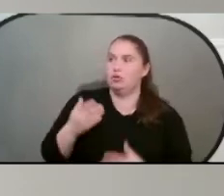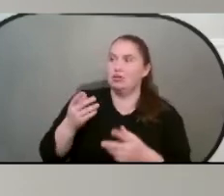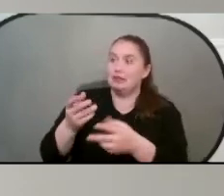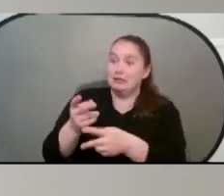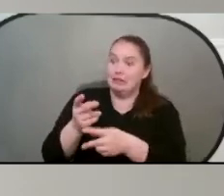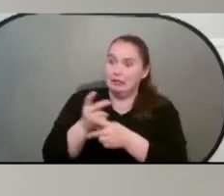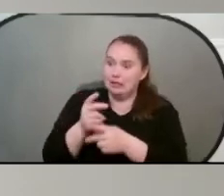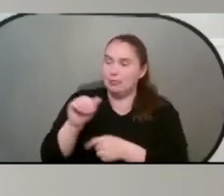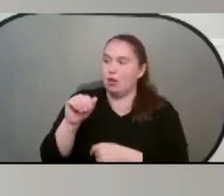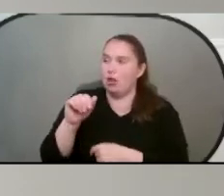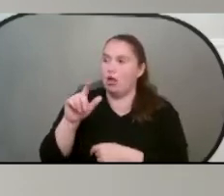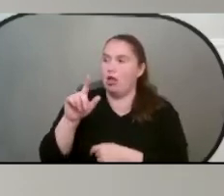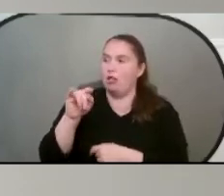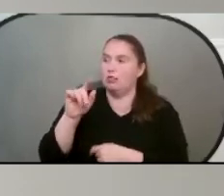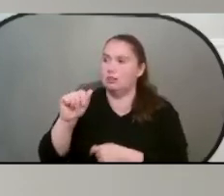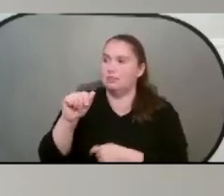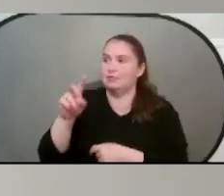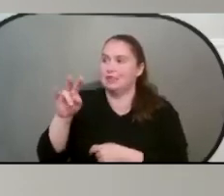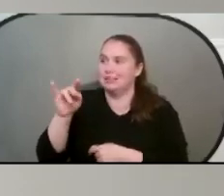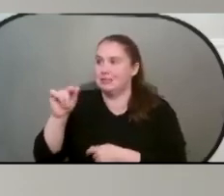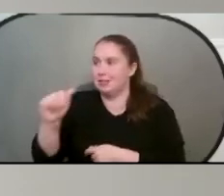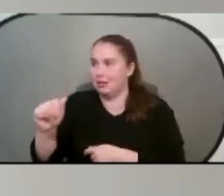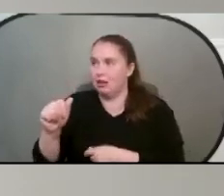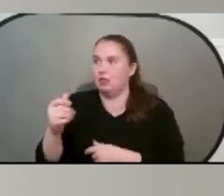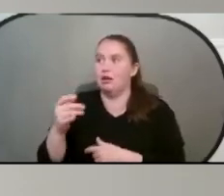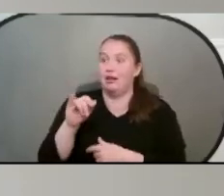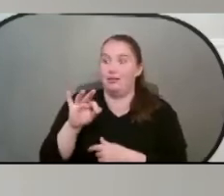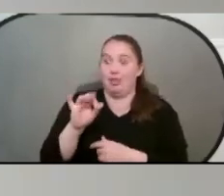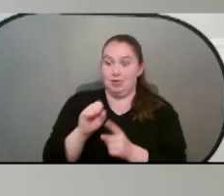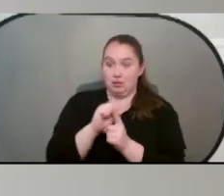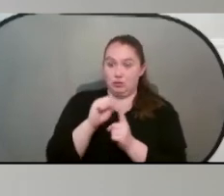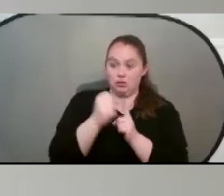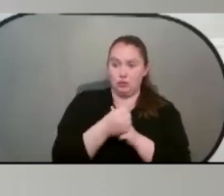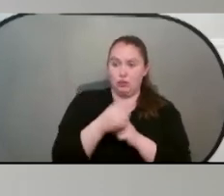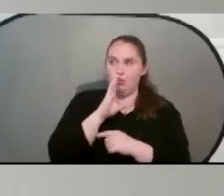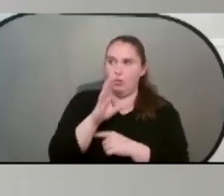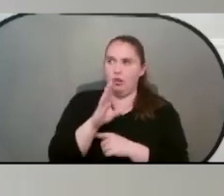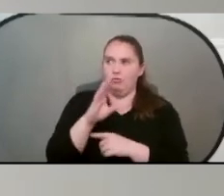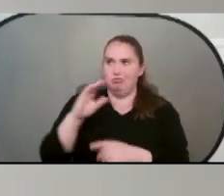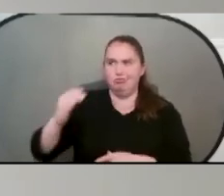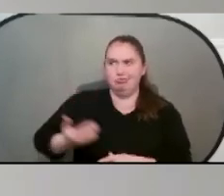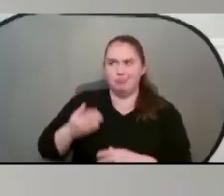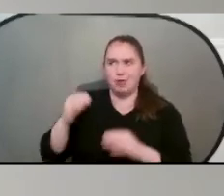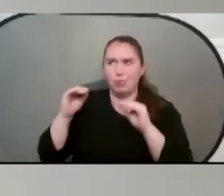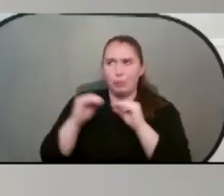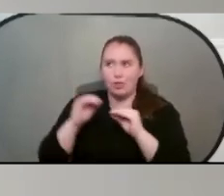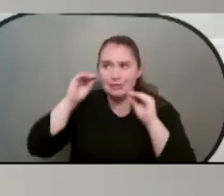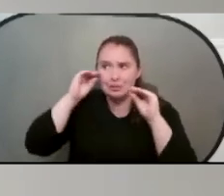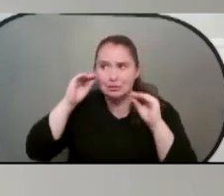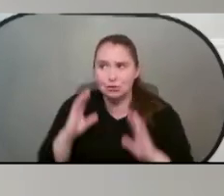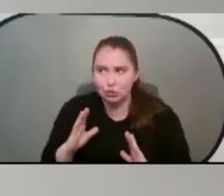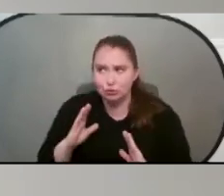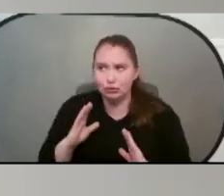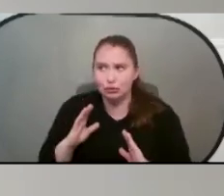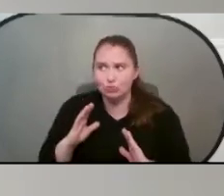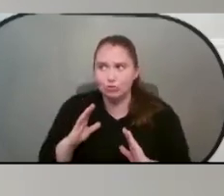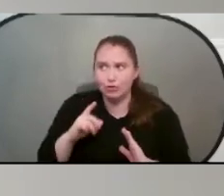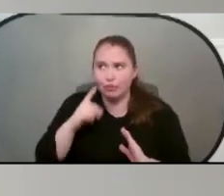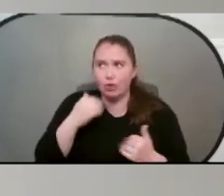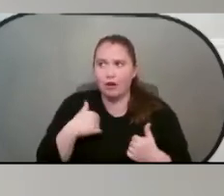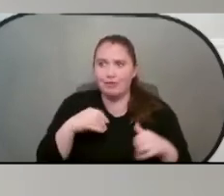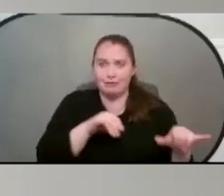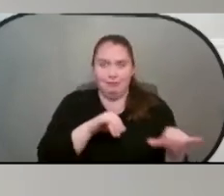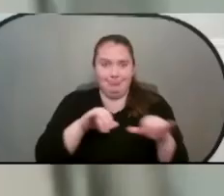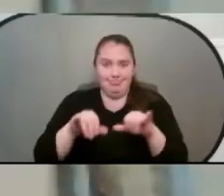Alta Vista. Well, if that's the case, they're going to be hiring more teachers or keep the same amount of teachers to, to have those same size